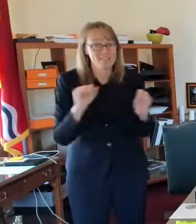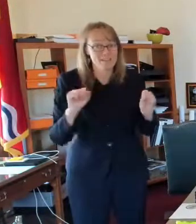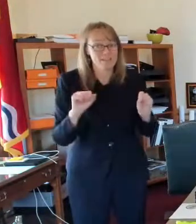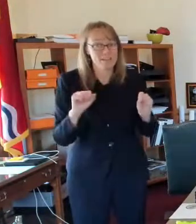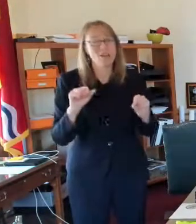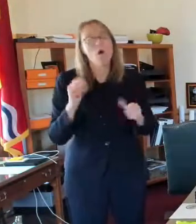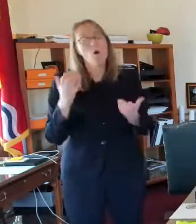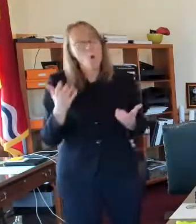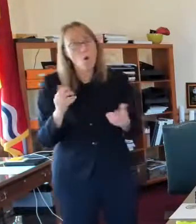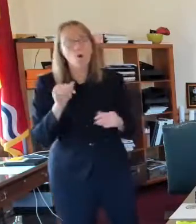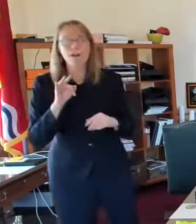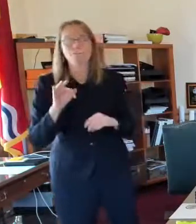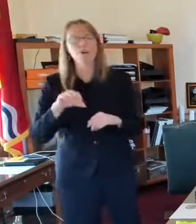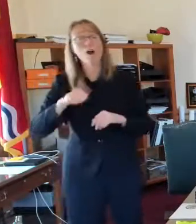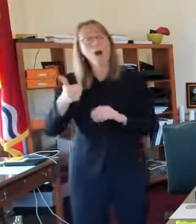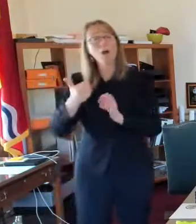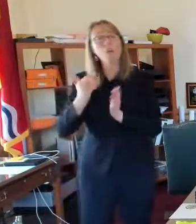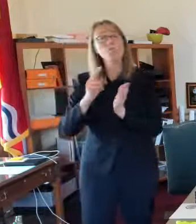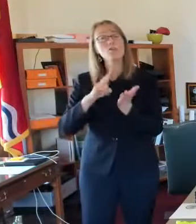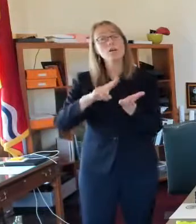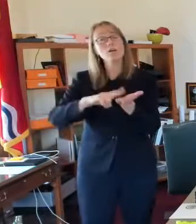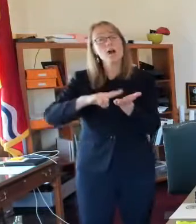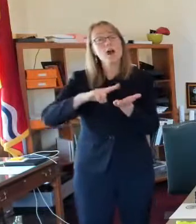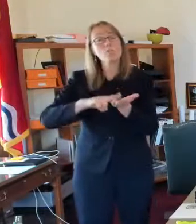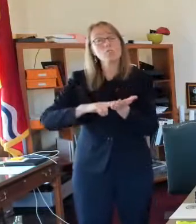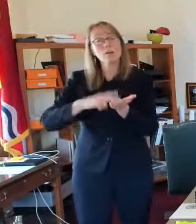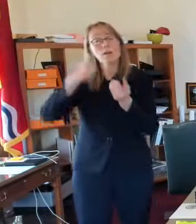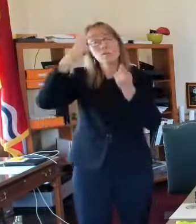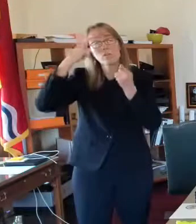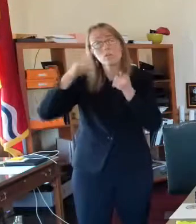on time. So I've heard from